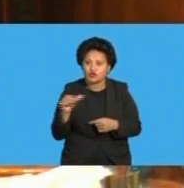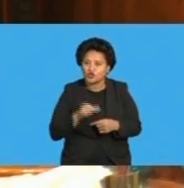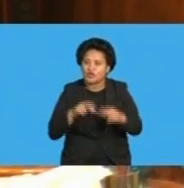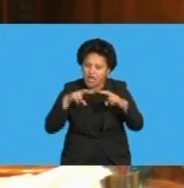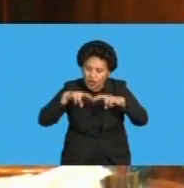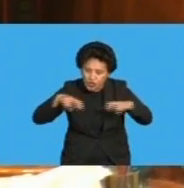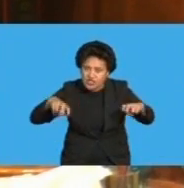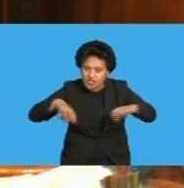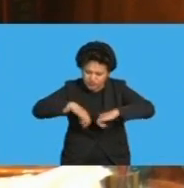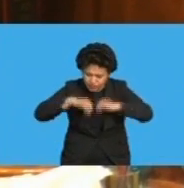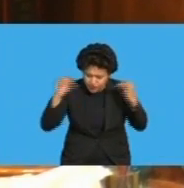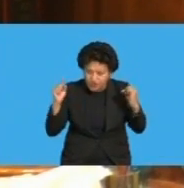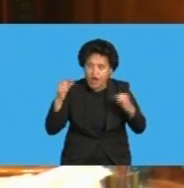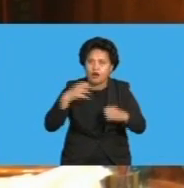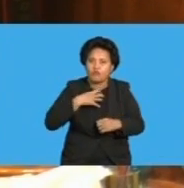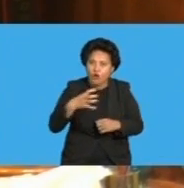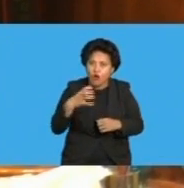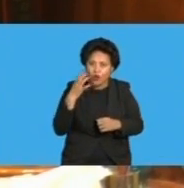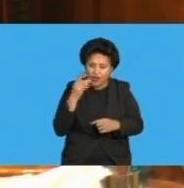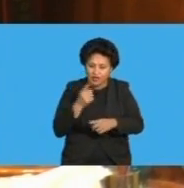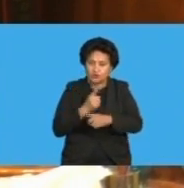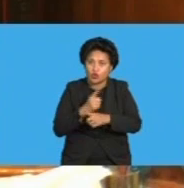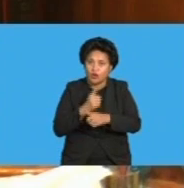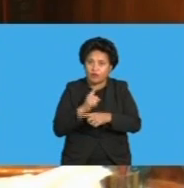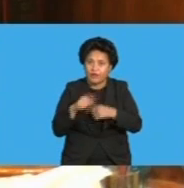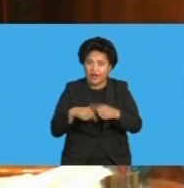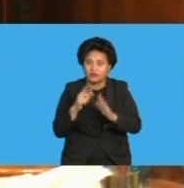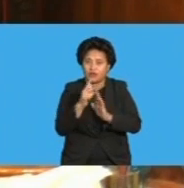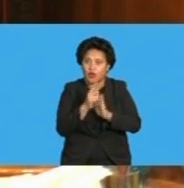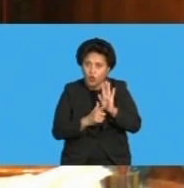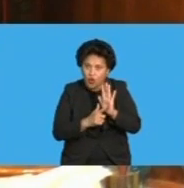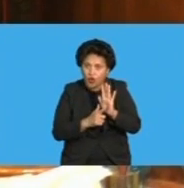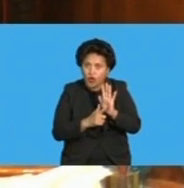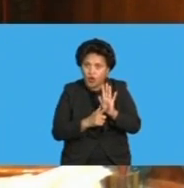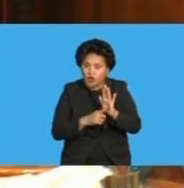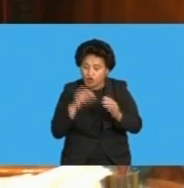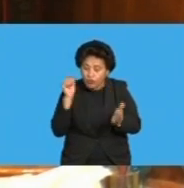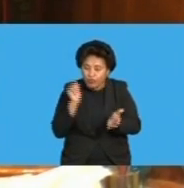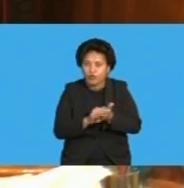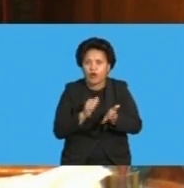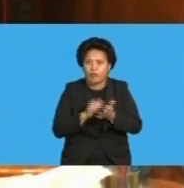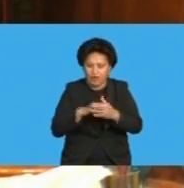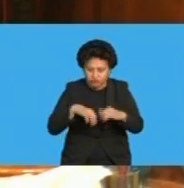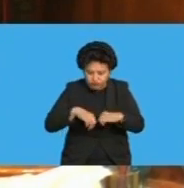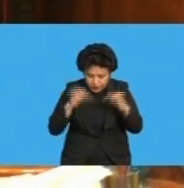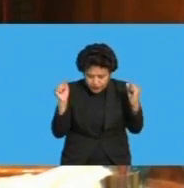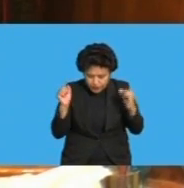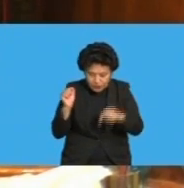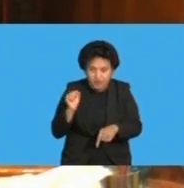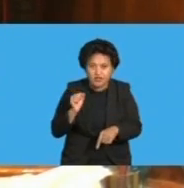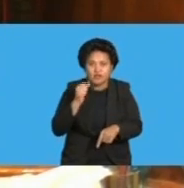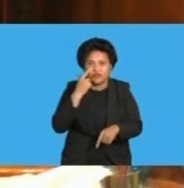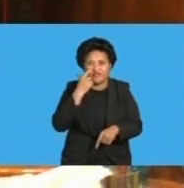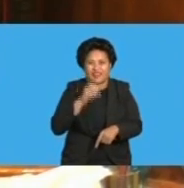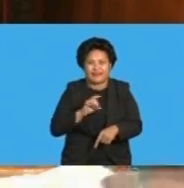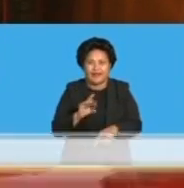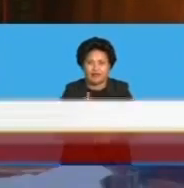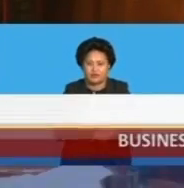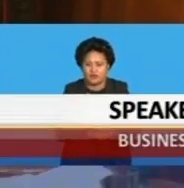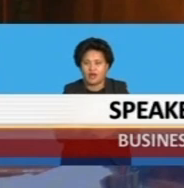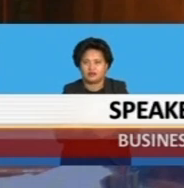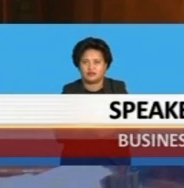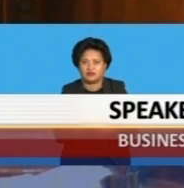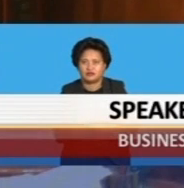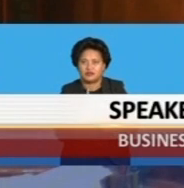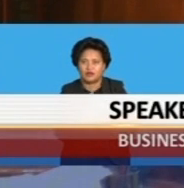laws so that they provide the correct law when used as reference in a question. And